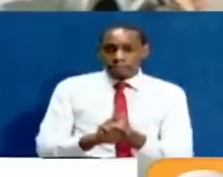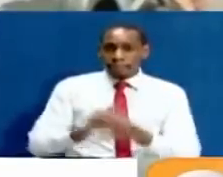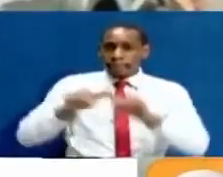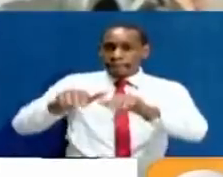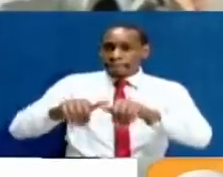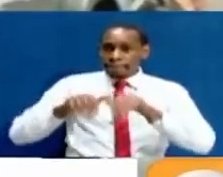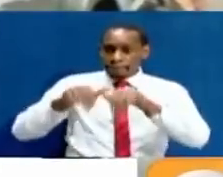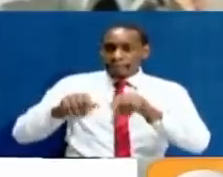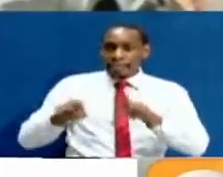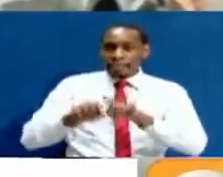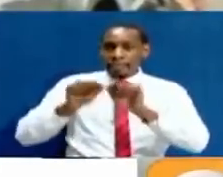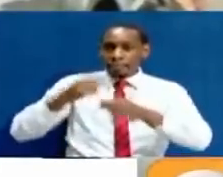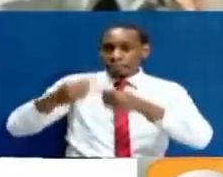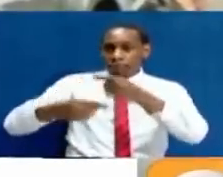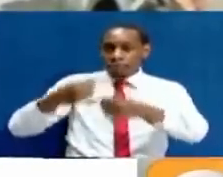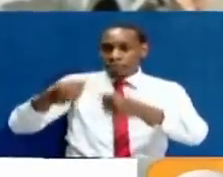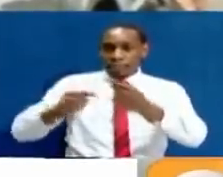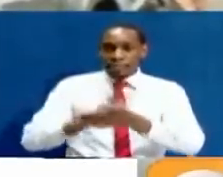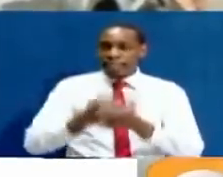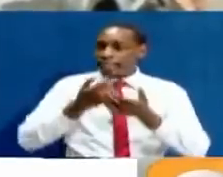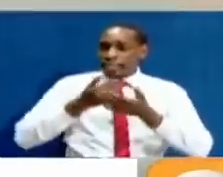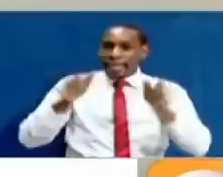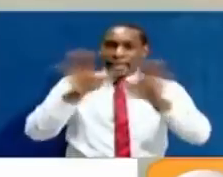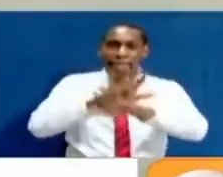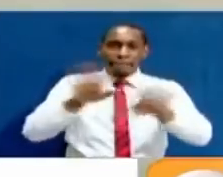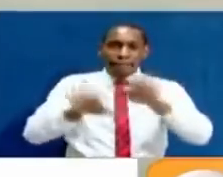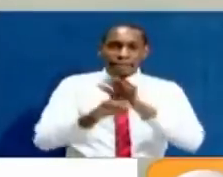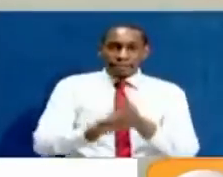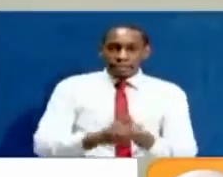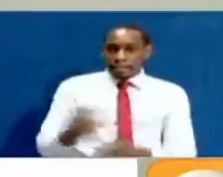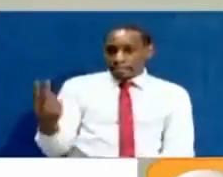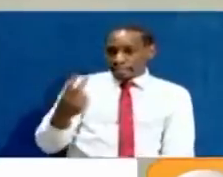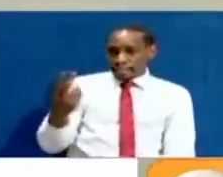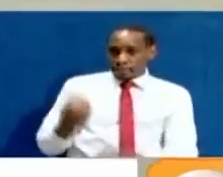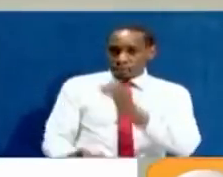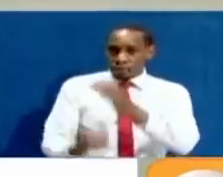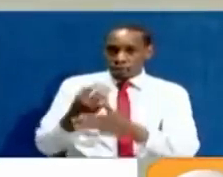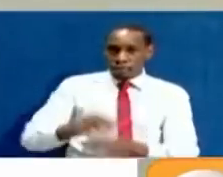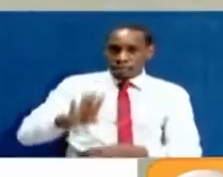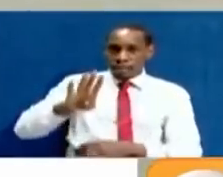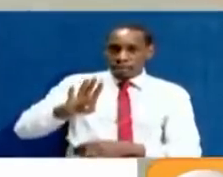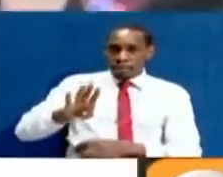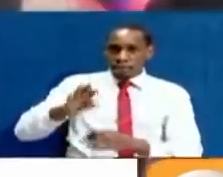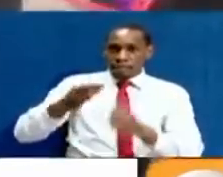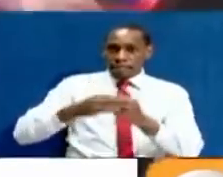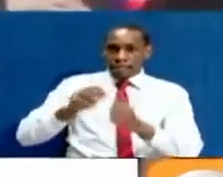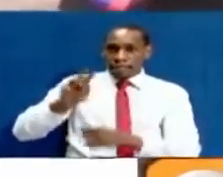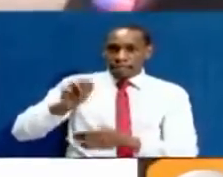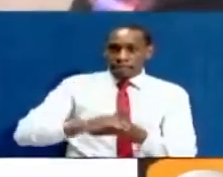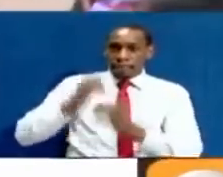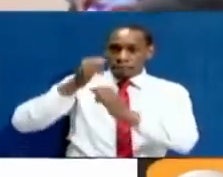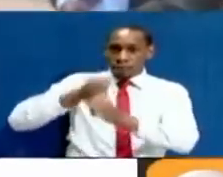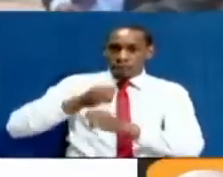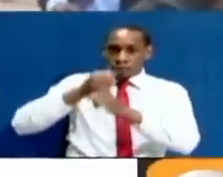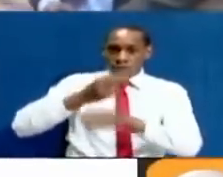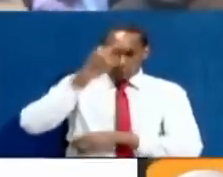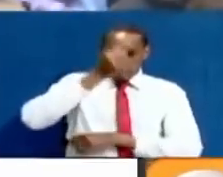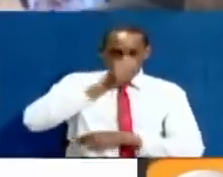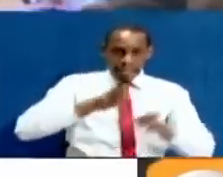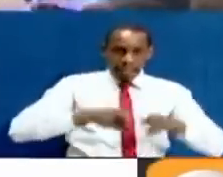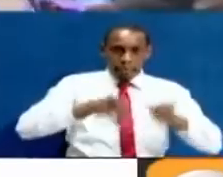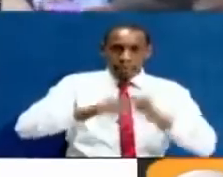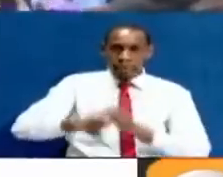kilimo inaweza kuendelezwa, kila kitu. The duo also launched the 48-kilometer Ngong-Kiseria-Nisenya Road and